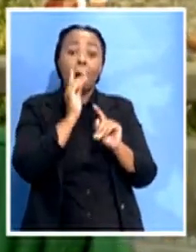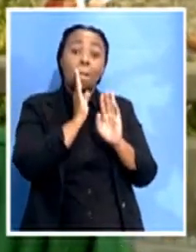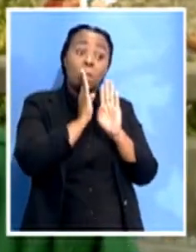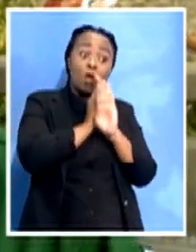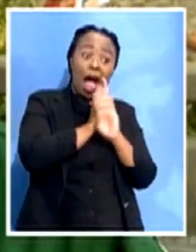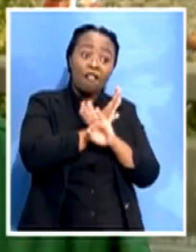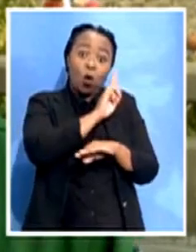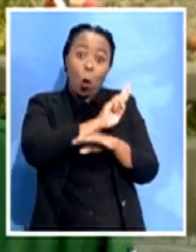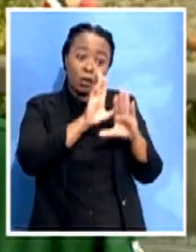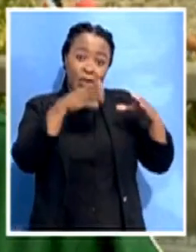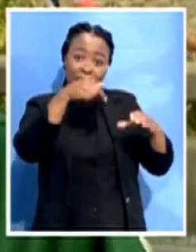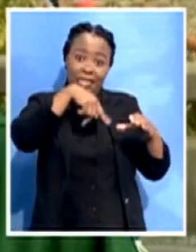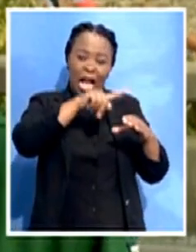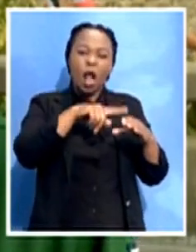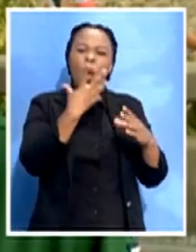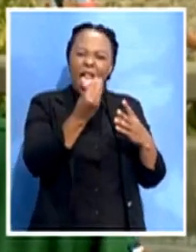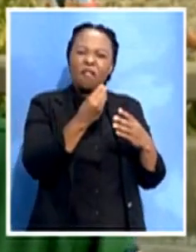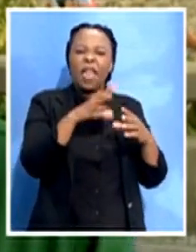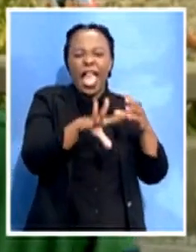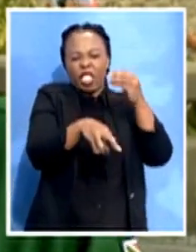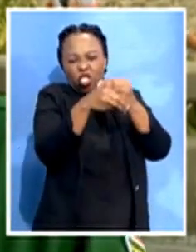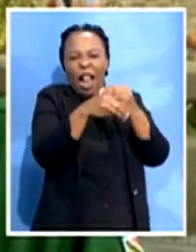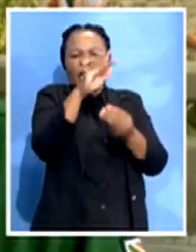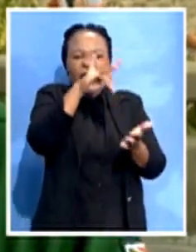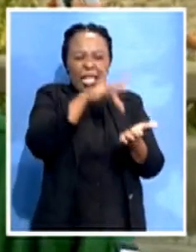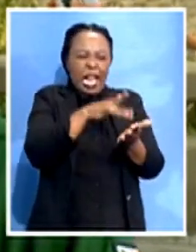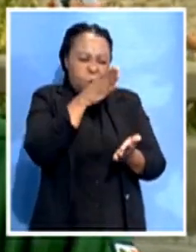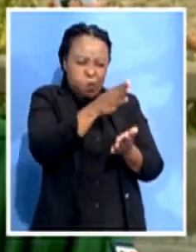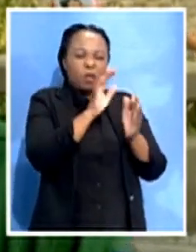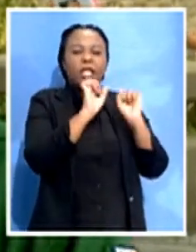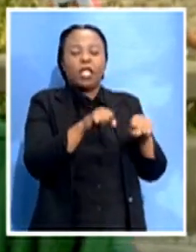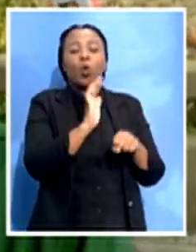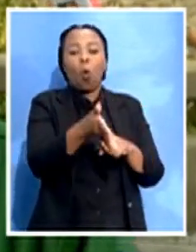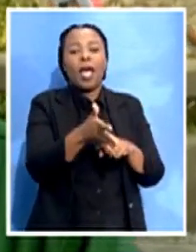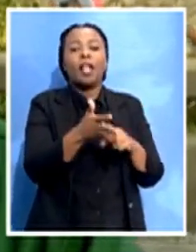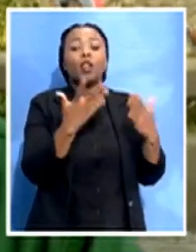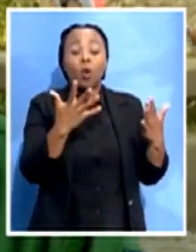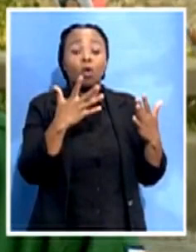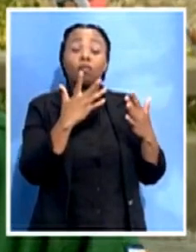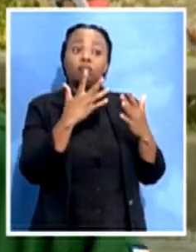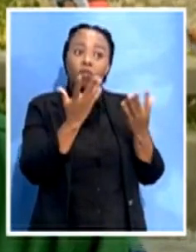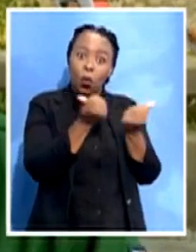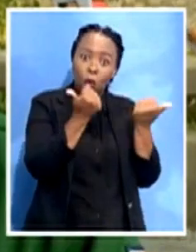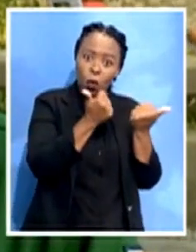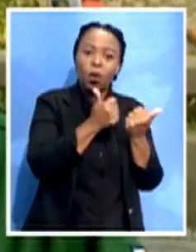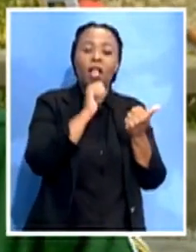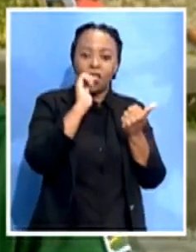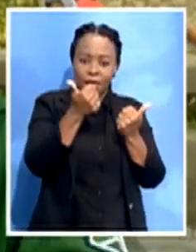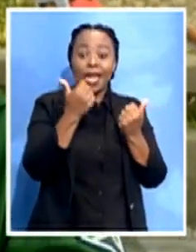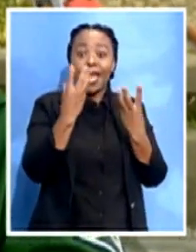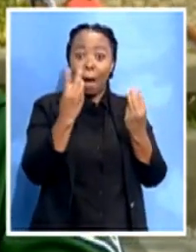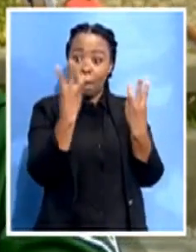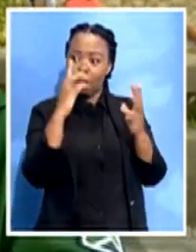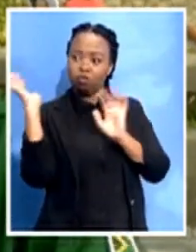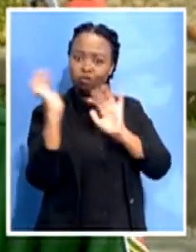vaccination centres. So the more vaccination centres as they come online, we'll obviously be able to increase the quantum of people vaccinated. But for now, we wanted to send